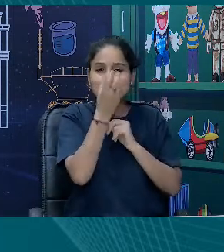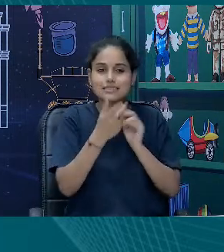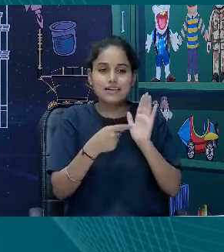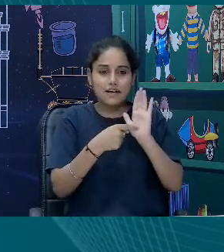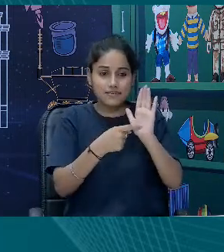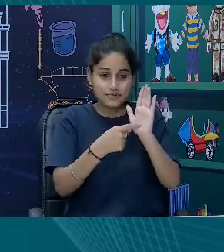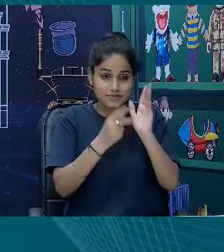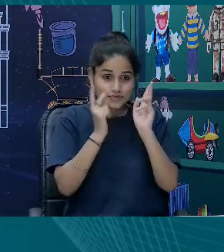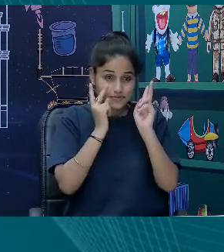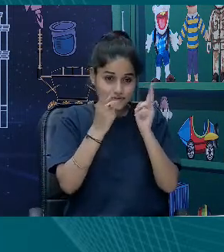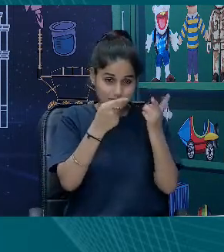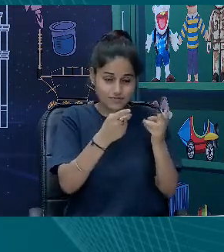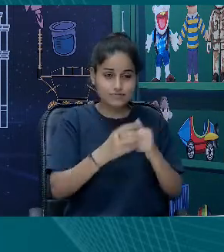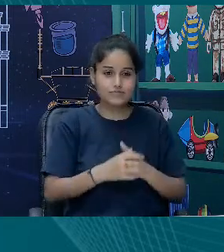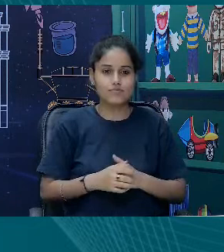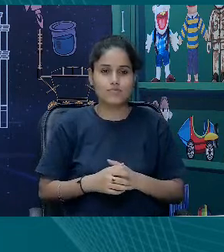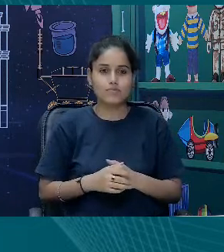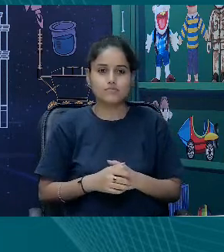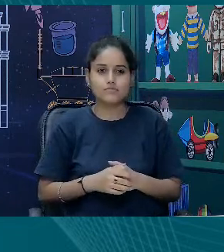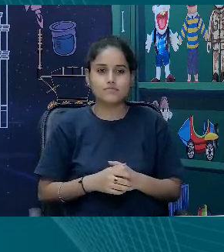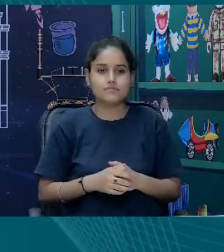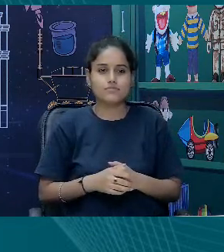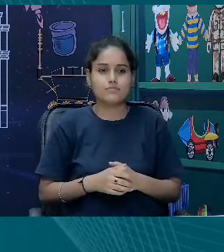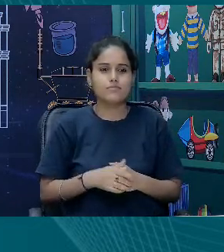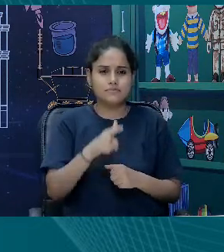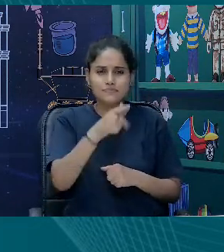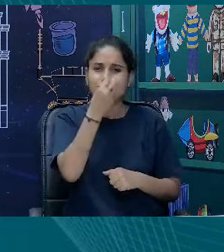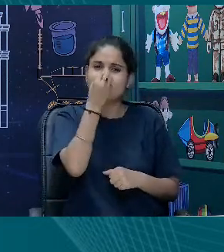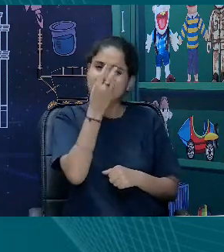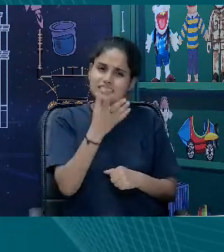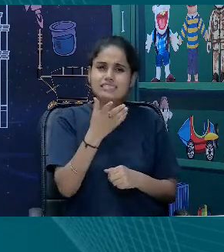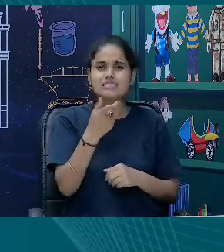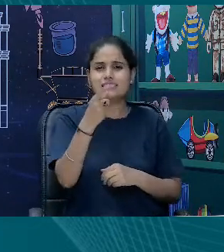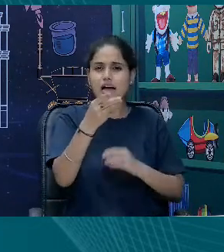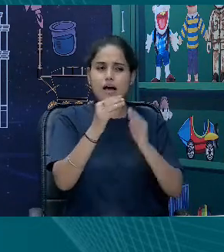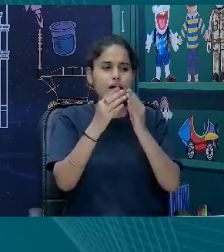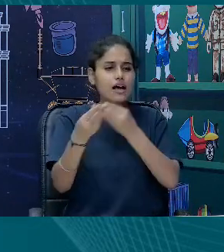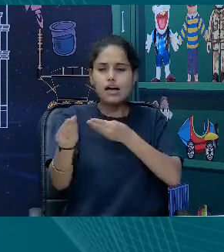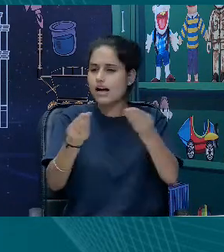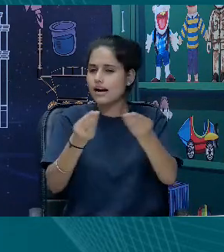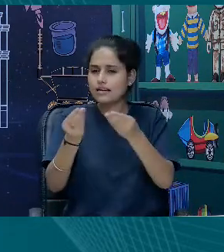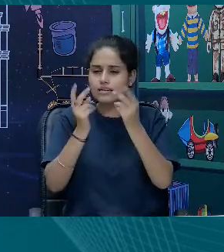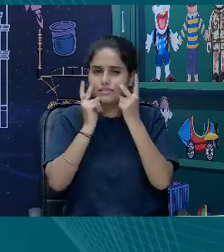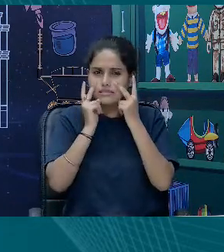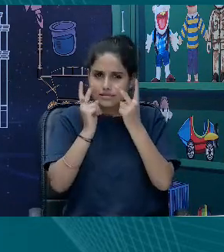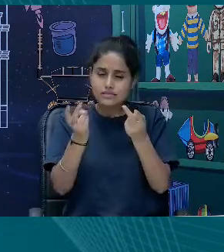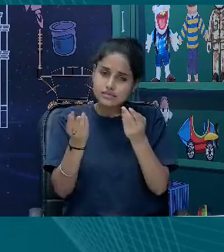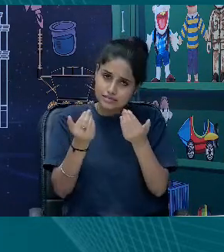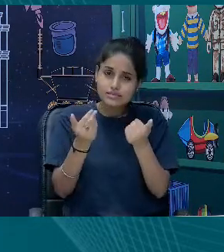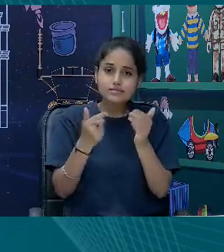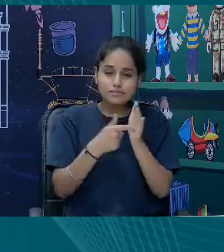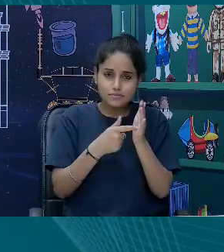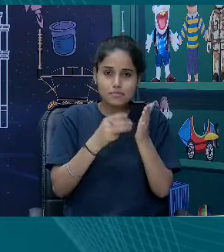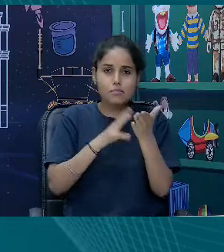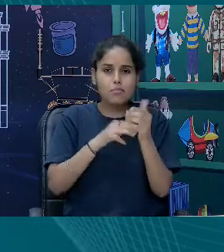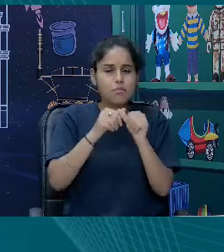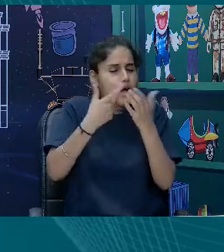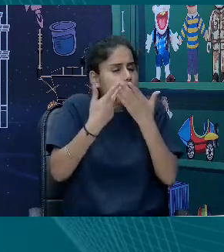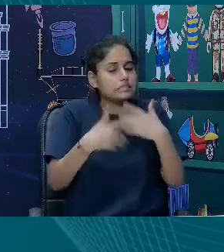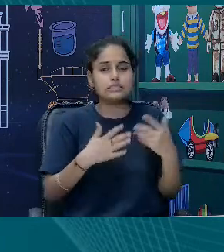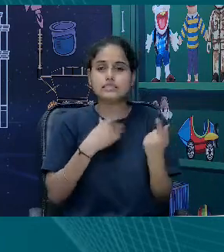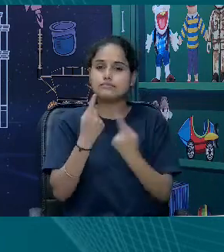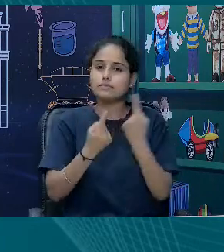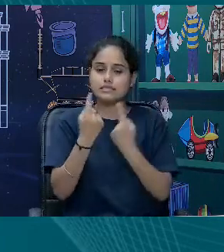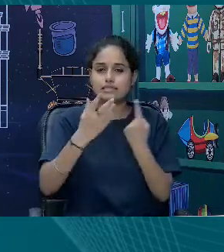here these marigold flowers, and these are very easily available, and you can see these marigold flowers anywhere in the